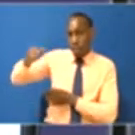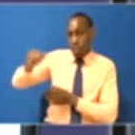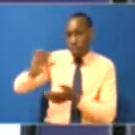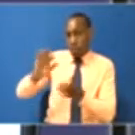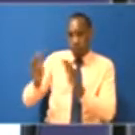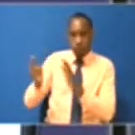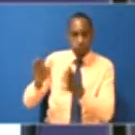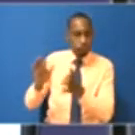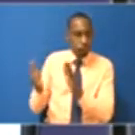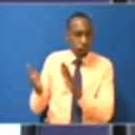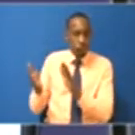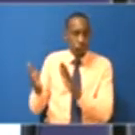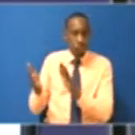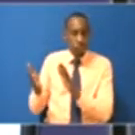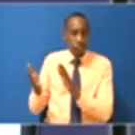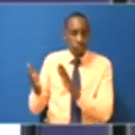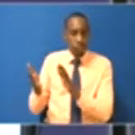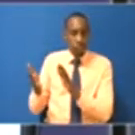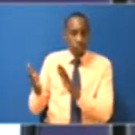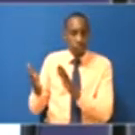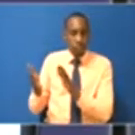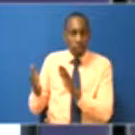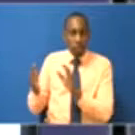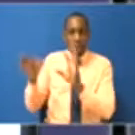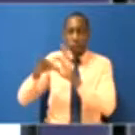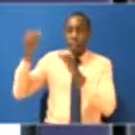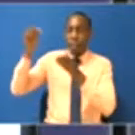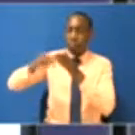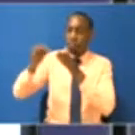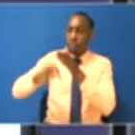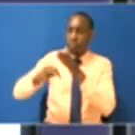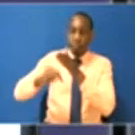that is rooted in